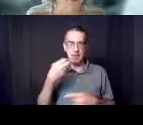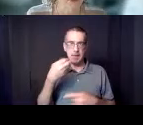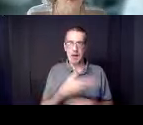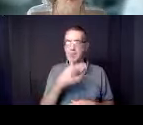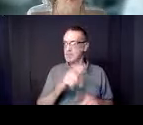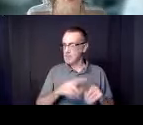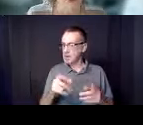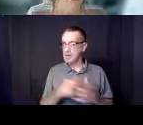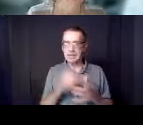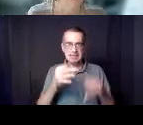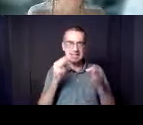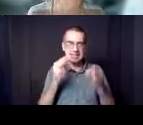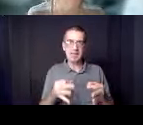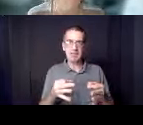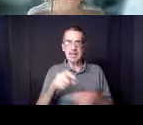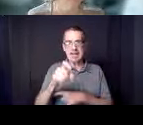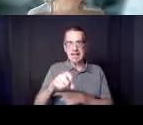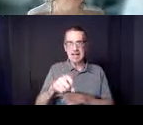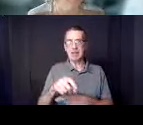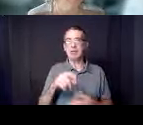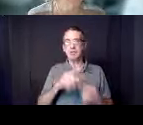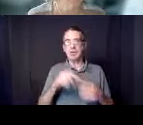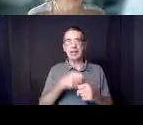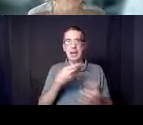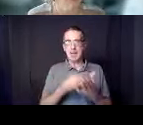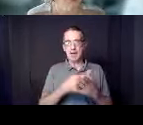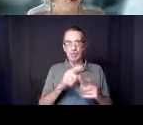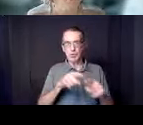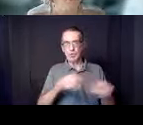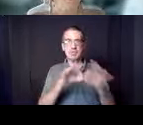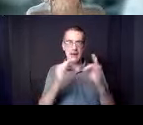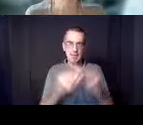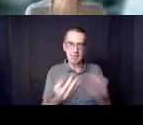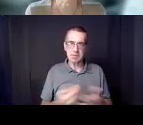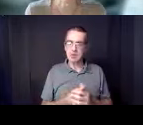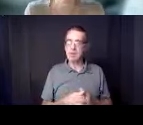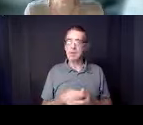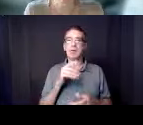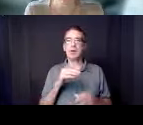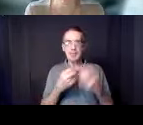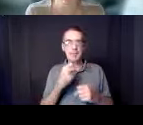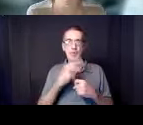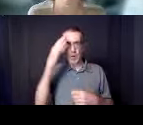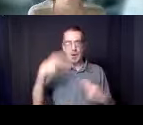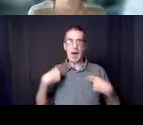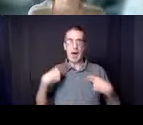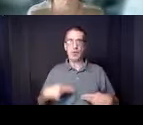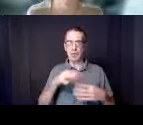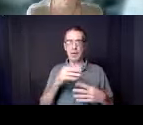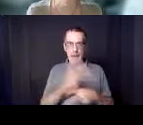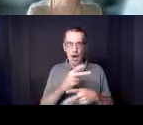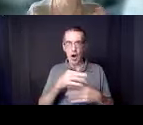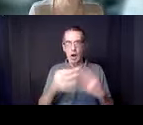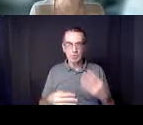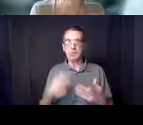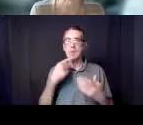but definitely a need to get that money to families. Ensure families know about healthcare coverage options. So there's a lot